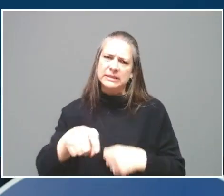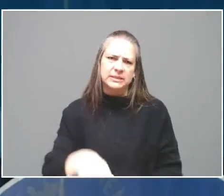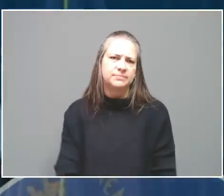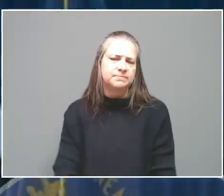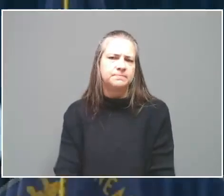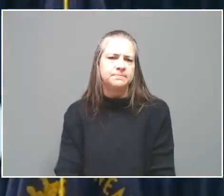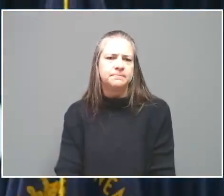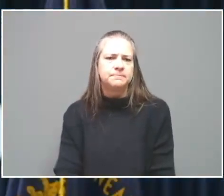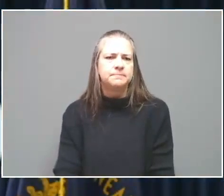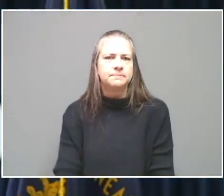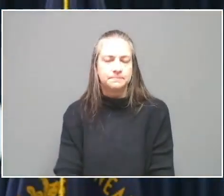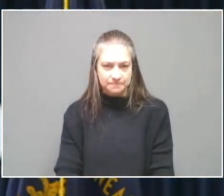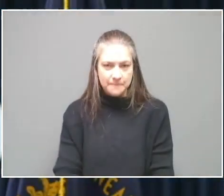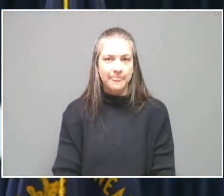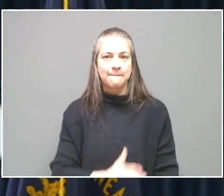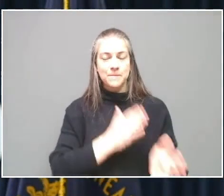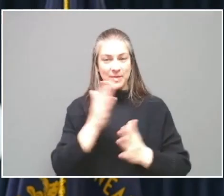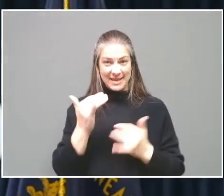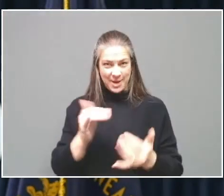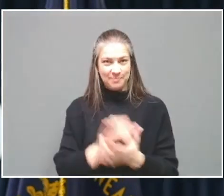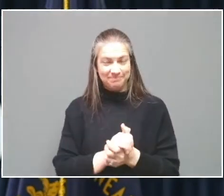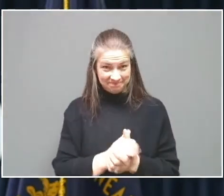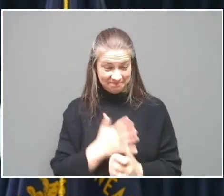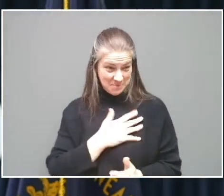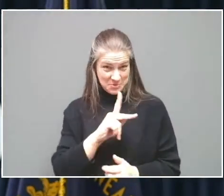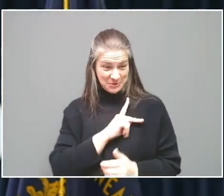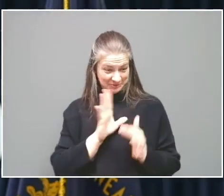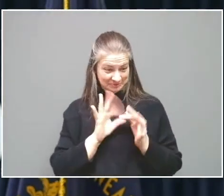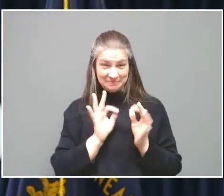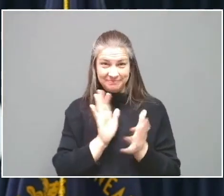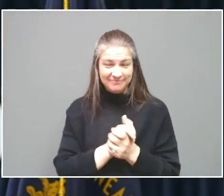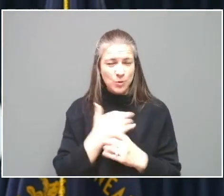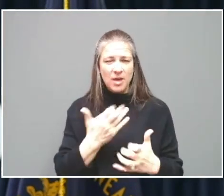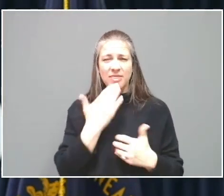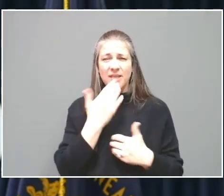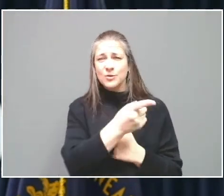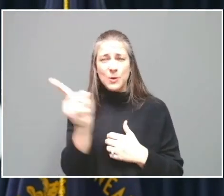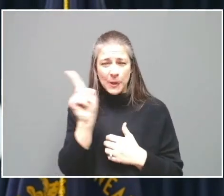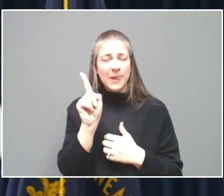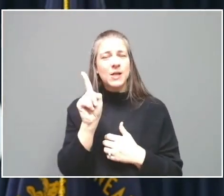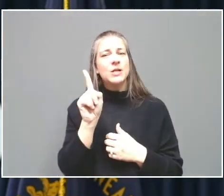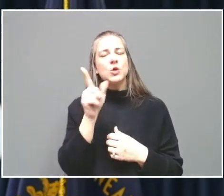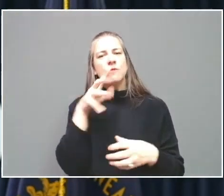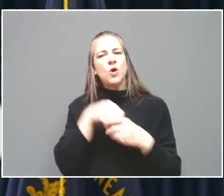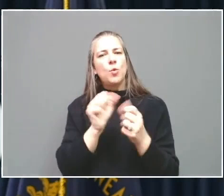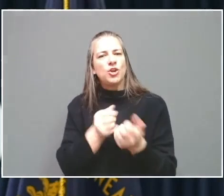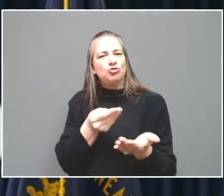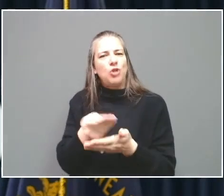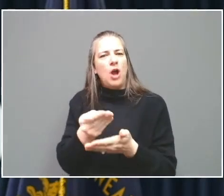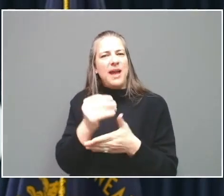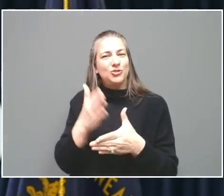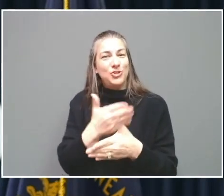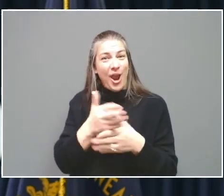On a personal note, the First Lady and I want to thank every Kentuckian who participated in this year's Shop and Share, an annual event that benefits the Commonwealth's